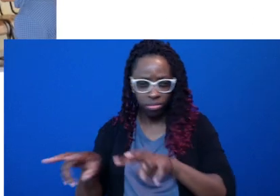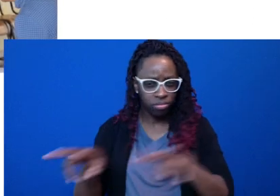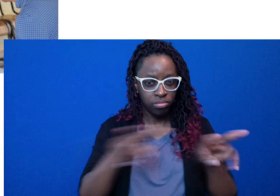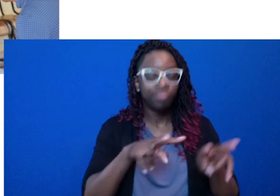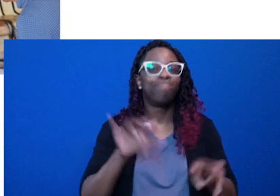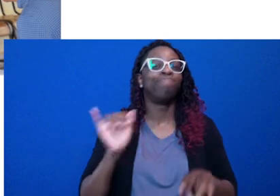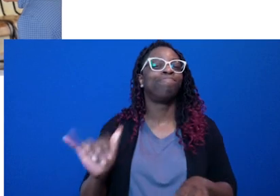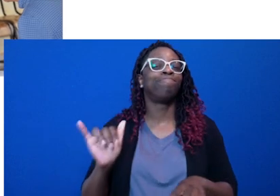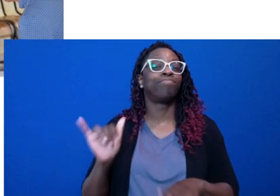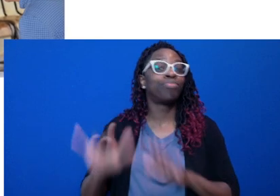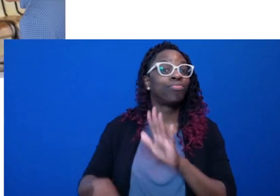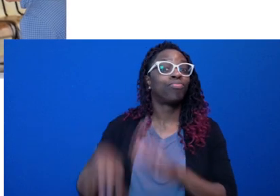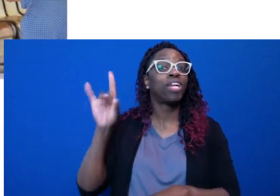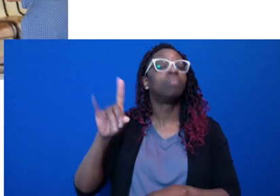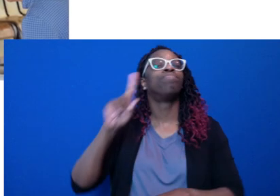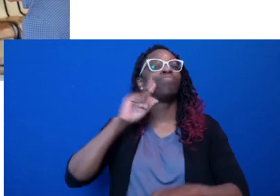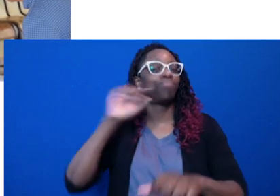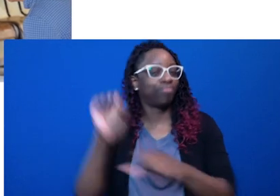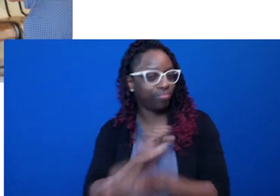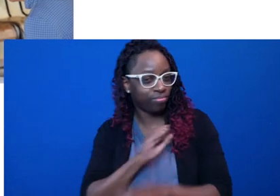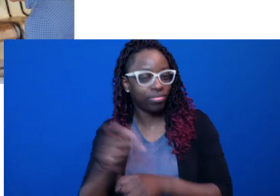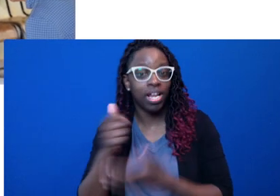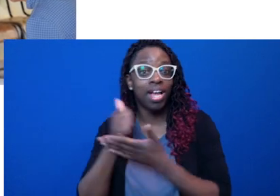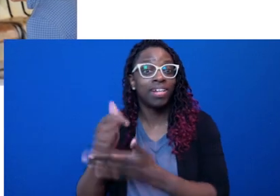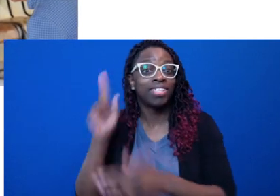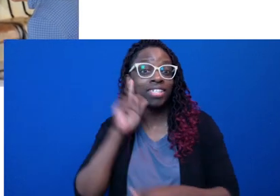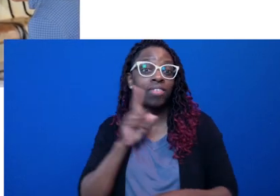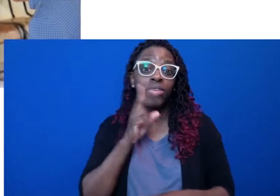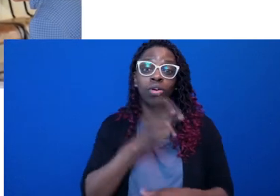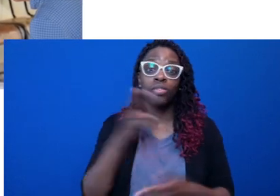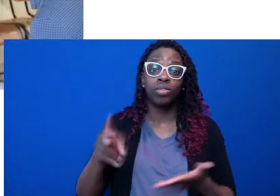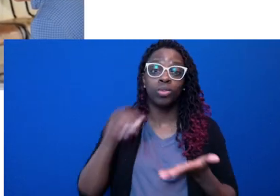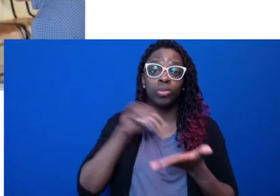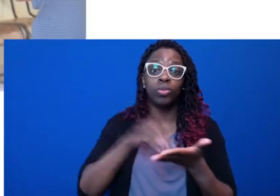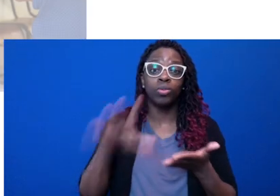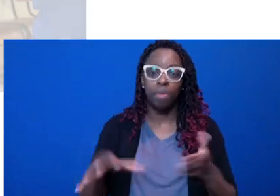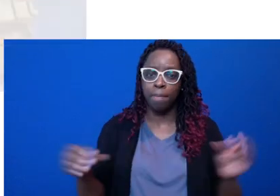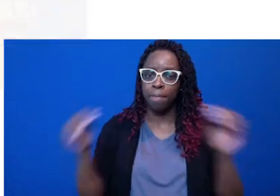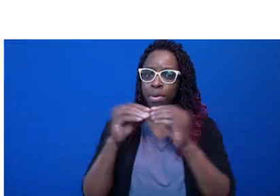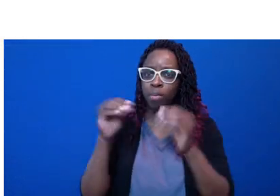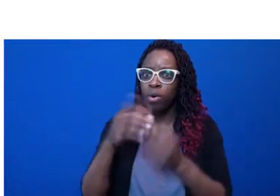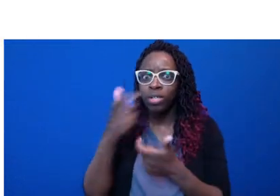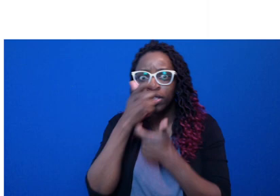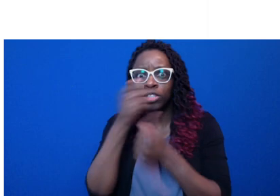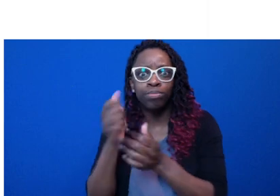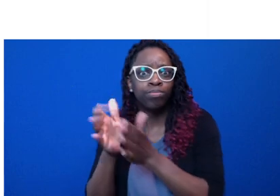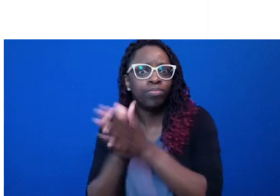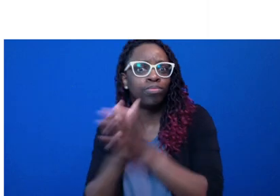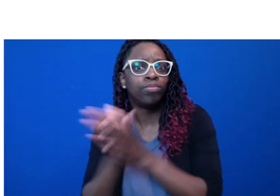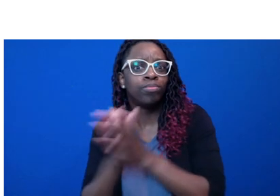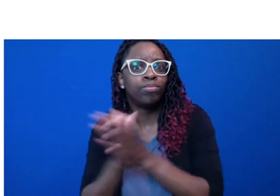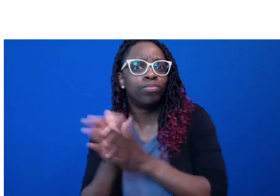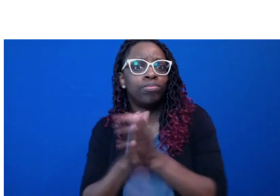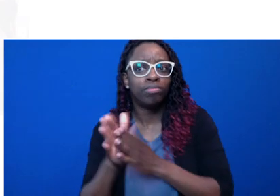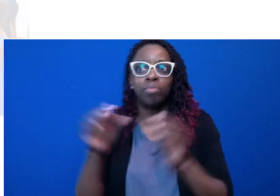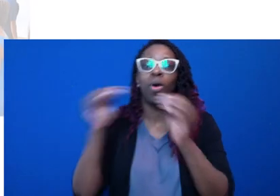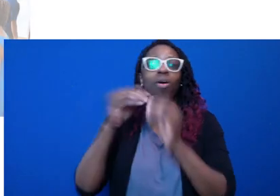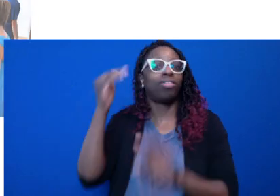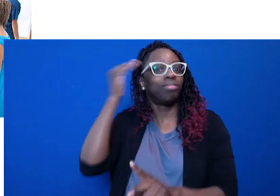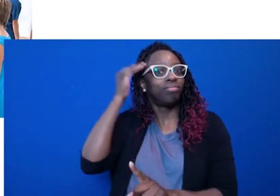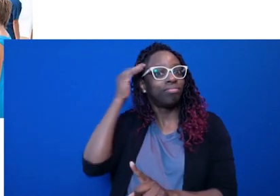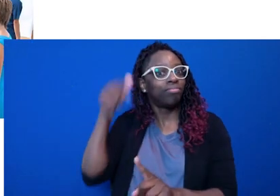STEM career stories increase deaf and hard of hearing students' knowledge of STEM careers. We saw higher interest in